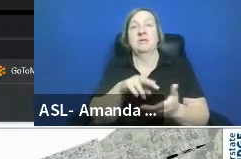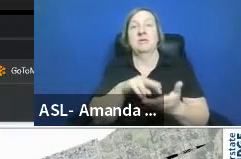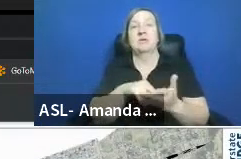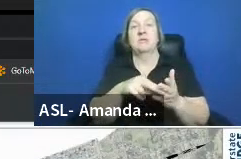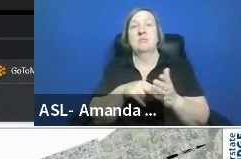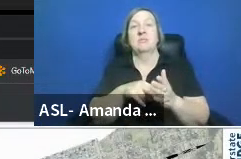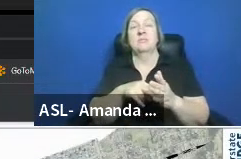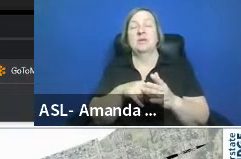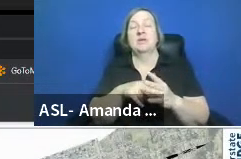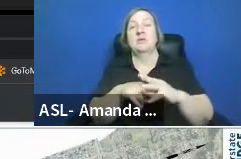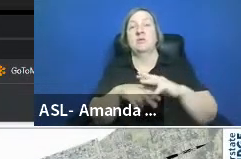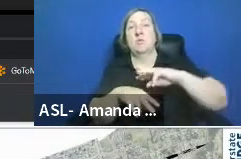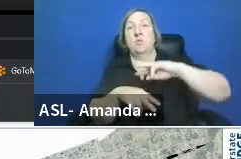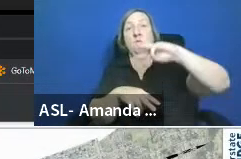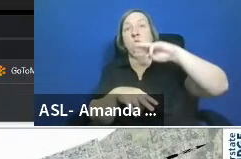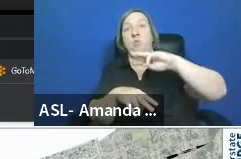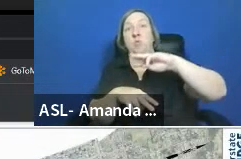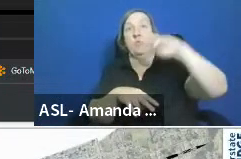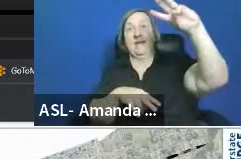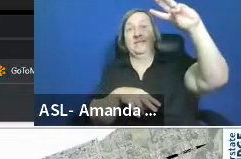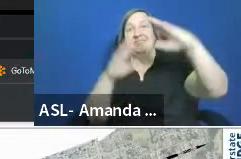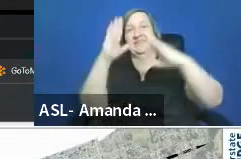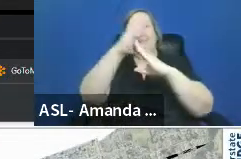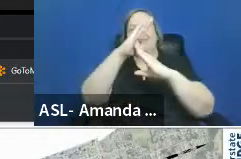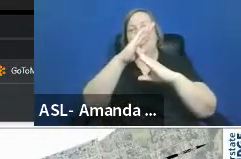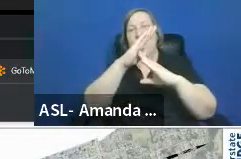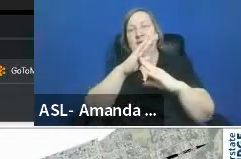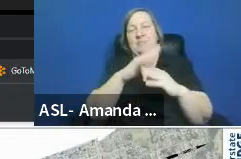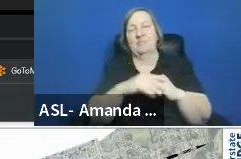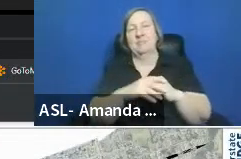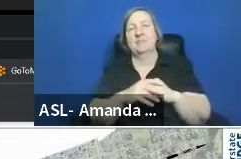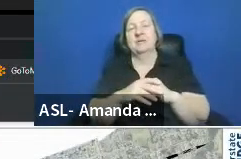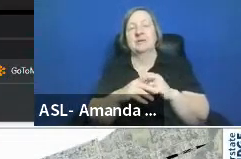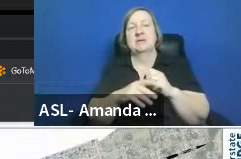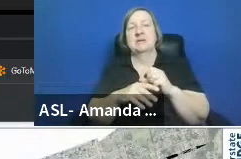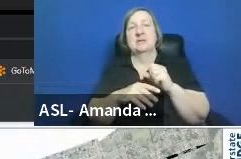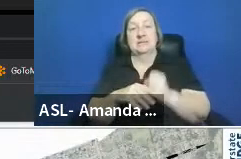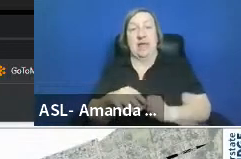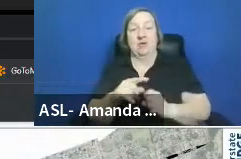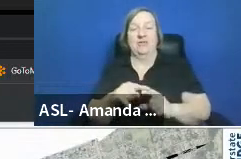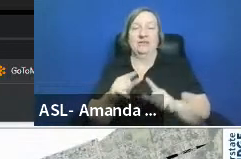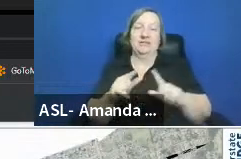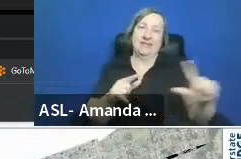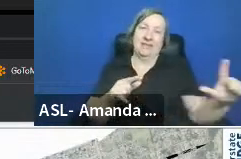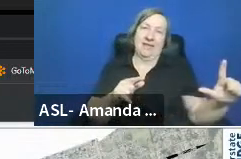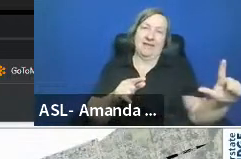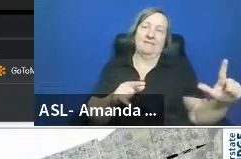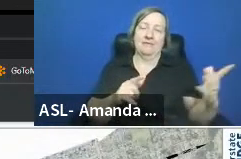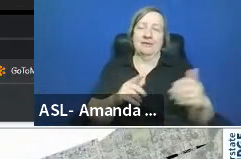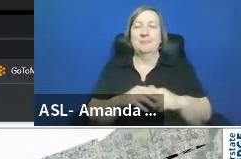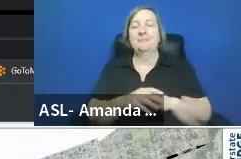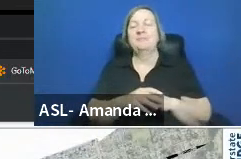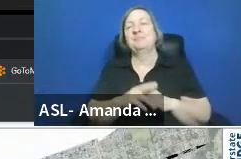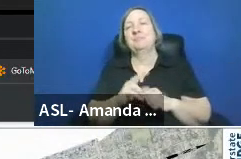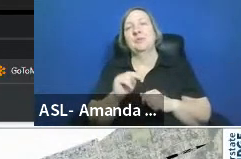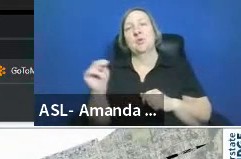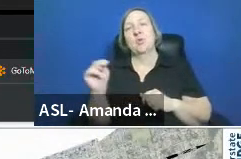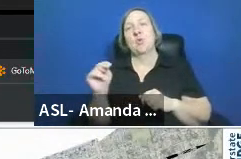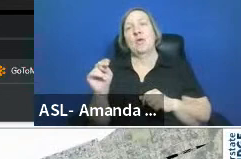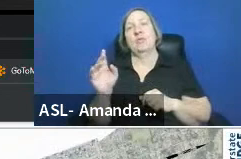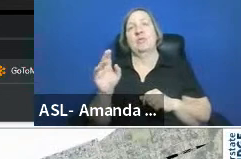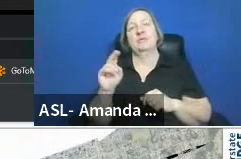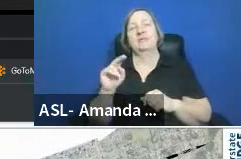the screen, east to the bottom, and south to the left. So we have 7 closely spaced interchanges in the 5